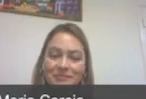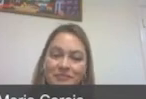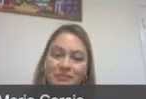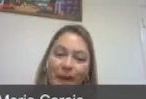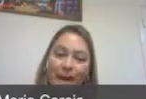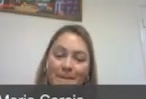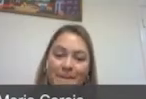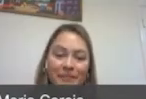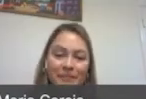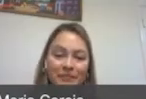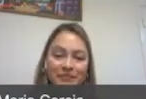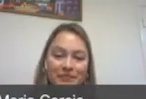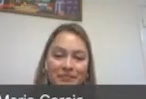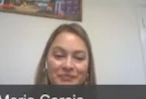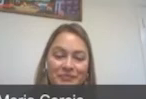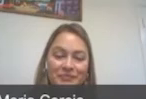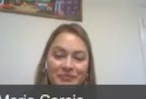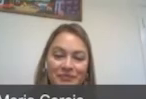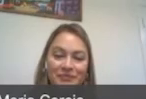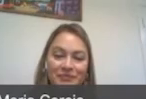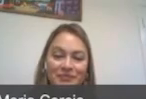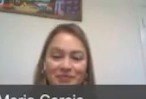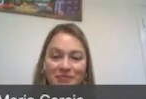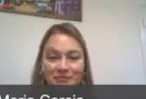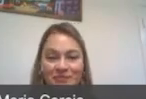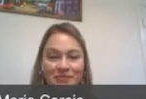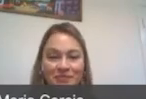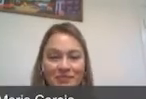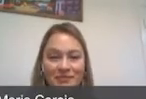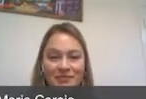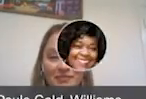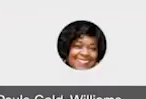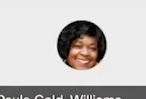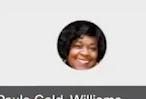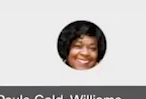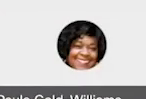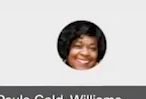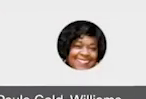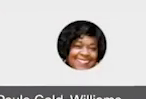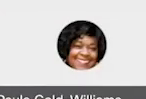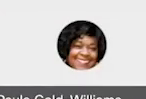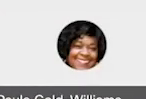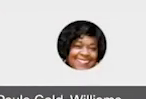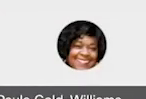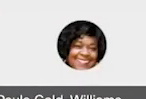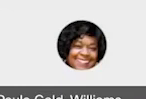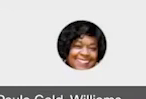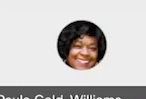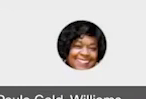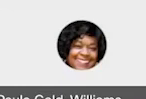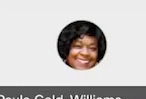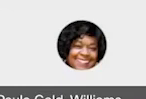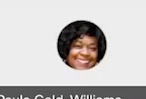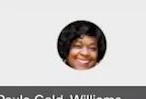located on our cpsenergy.com website and under our Work With Us and Procurement Supplier Bids. You'll